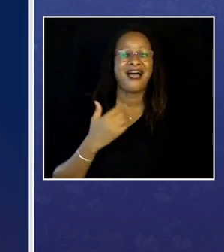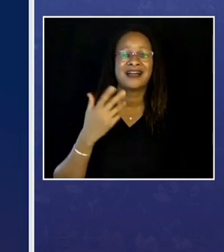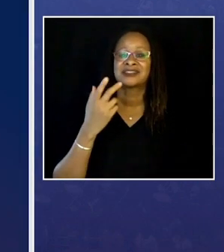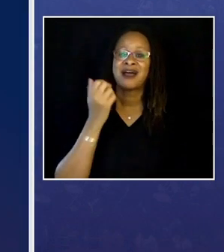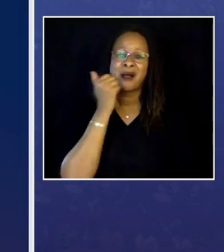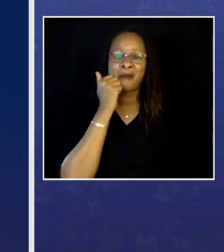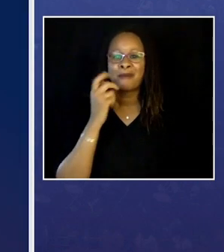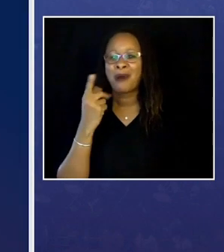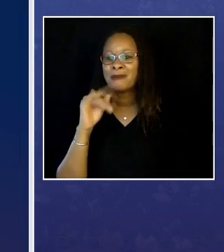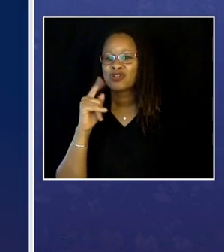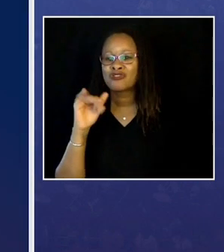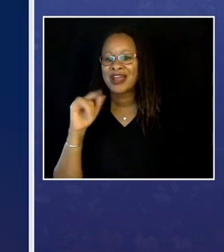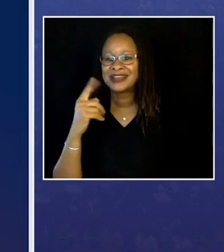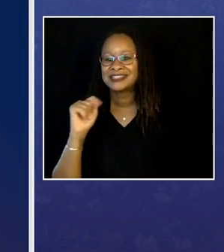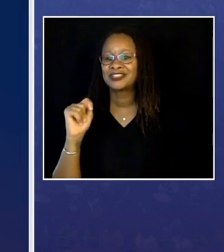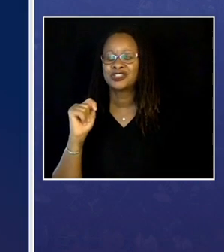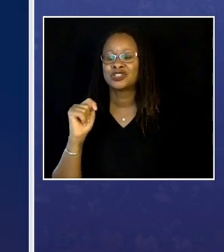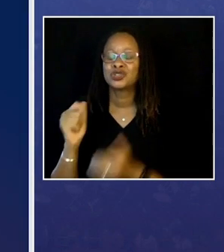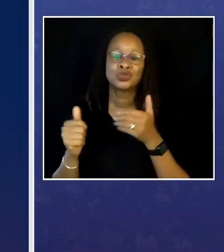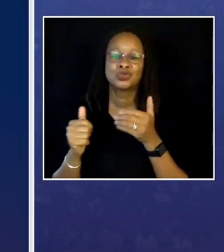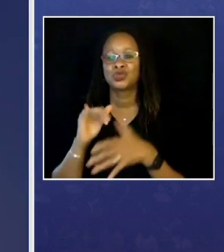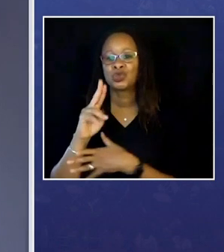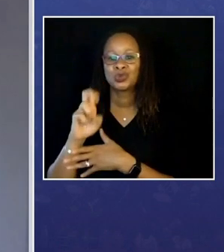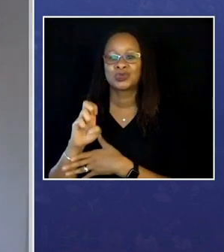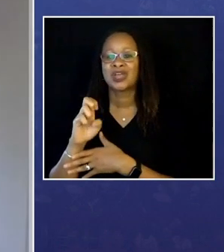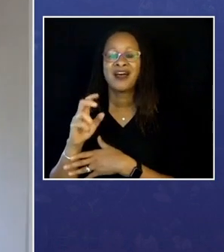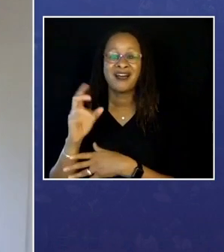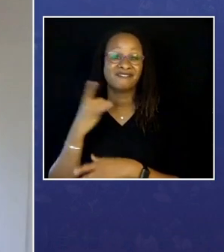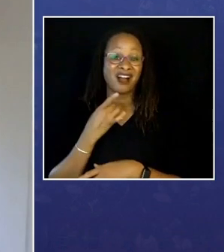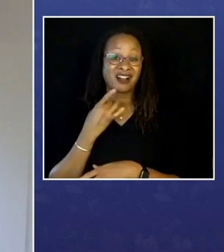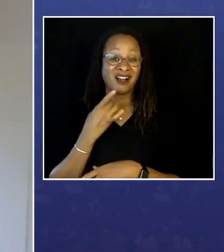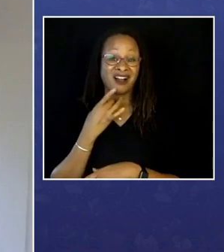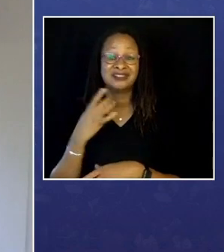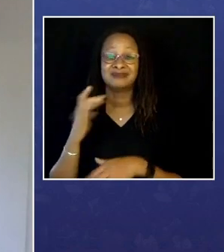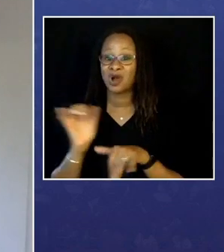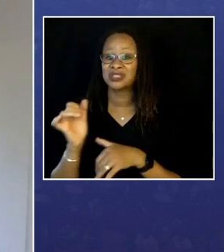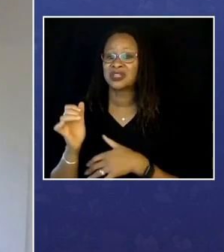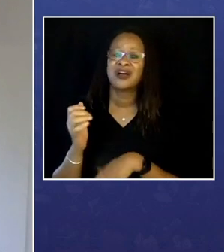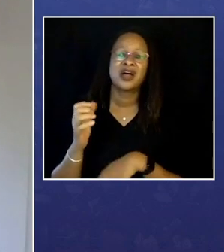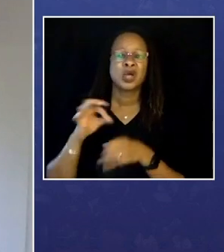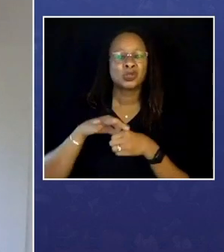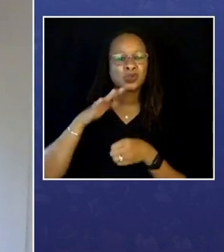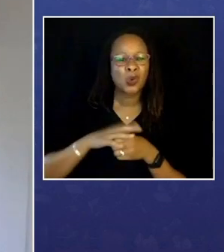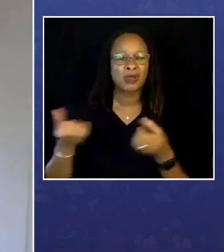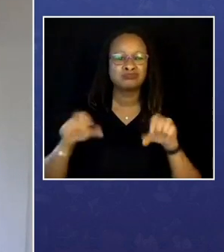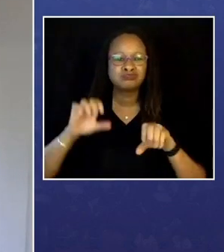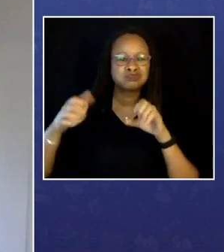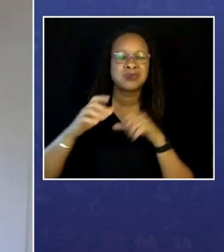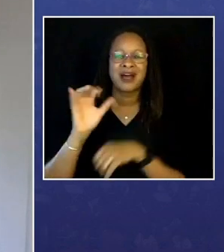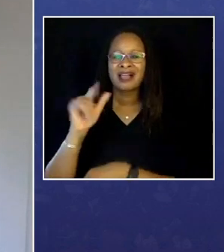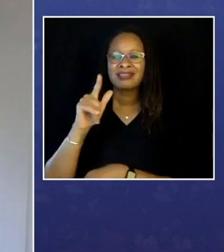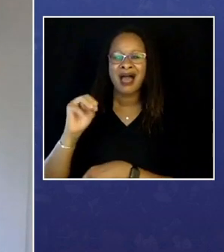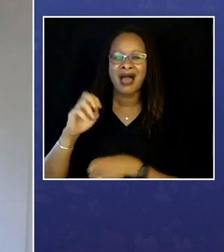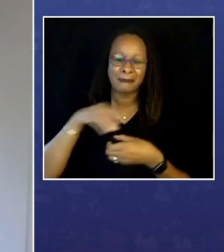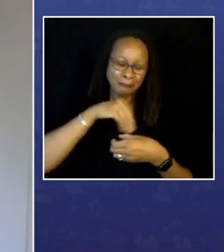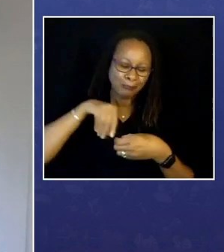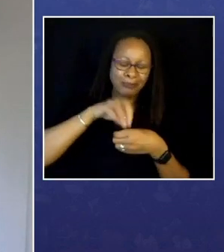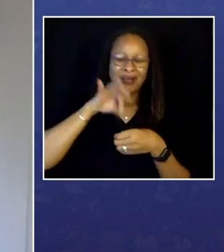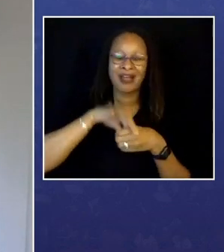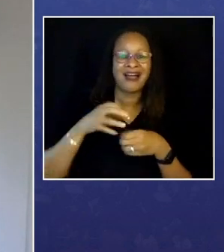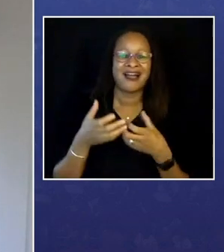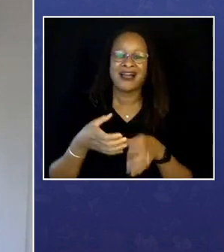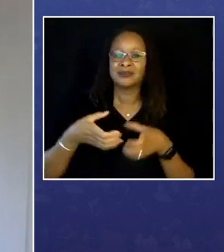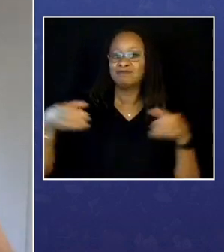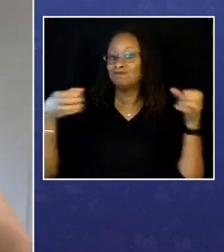little pineapple juice, a squeeze of lime, and some soda. And I'm going to pour mine here, and here we go. We are celebrating. We are